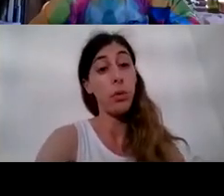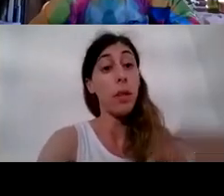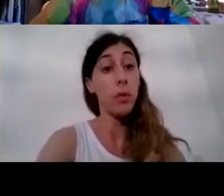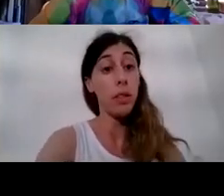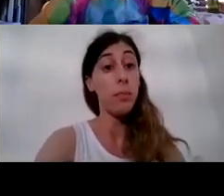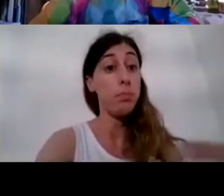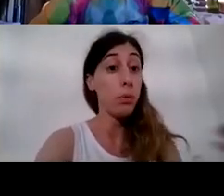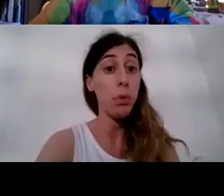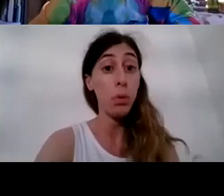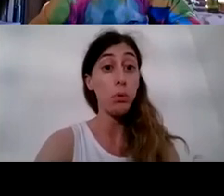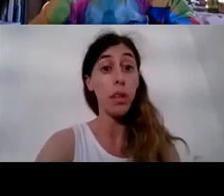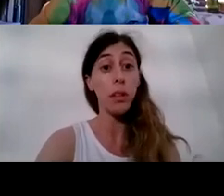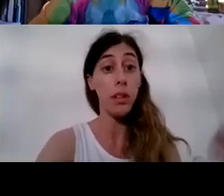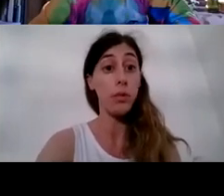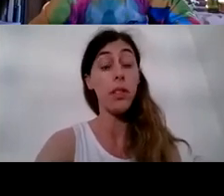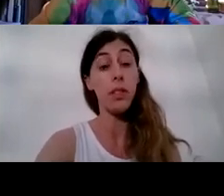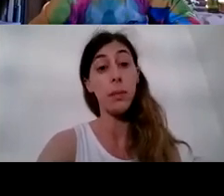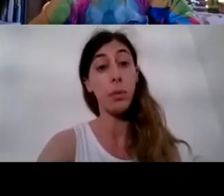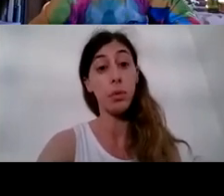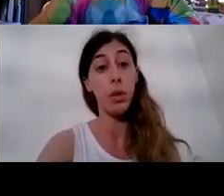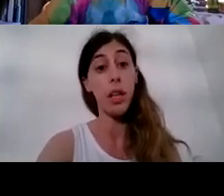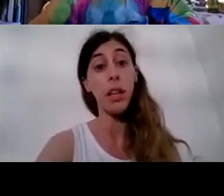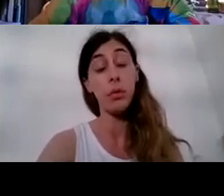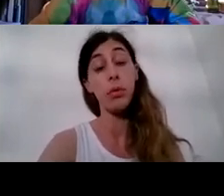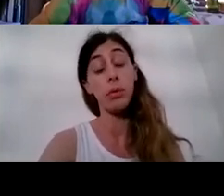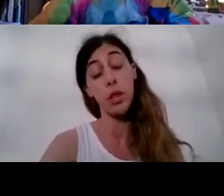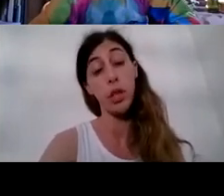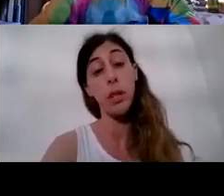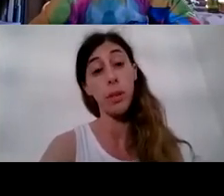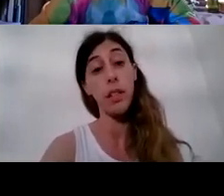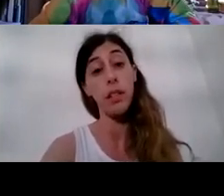responsibility to defend